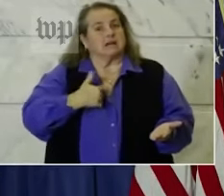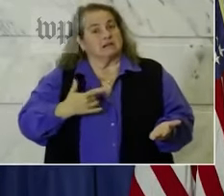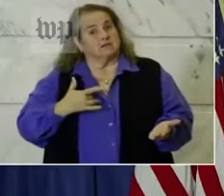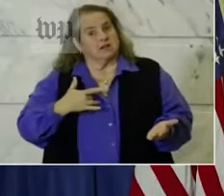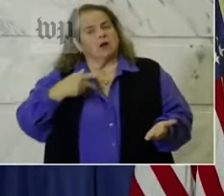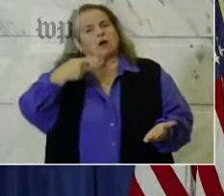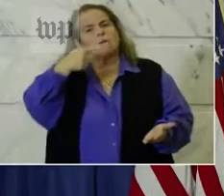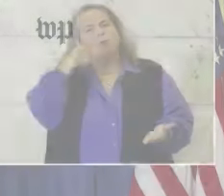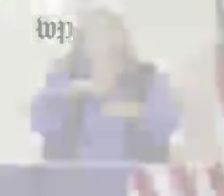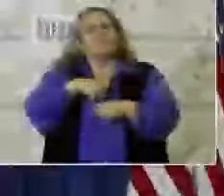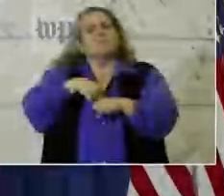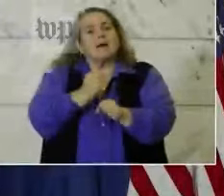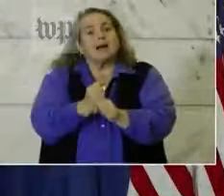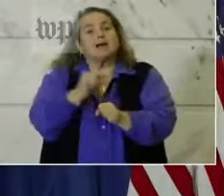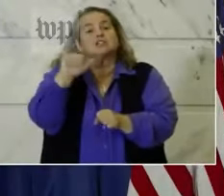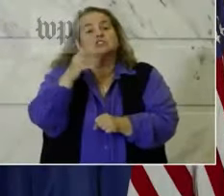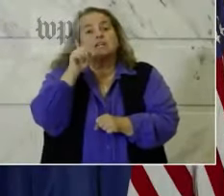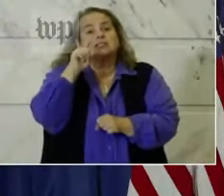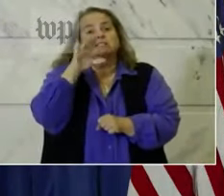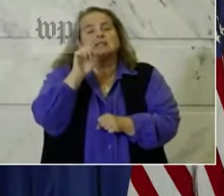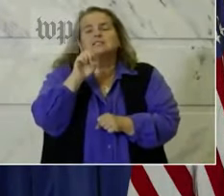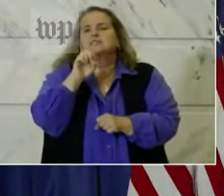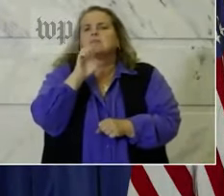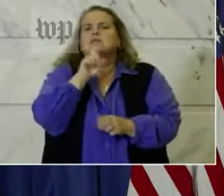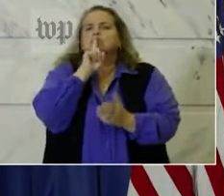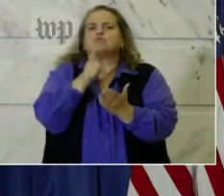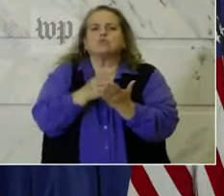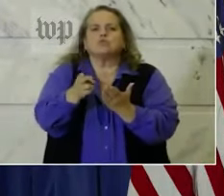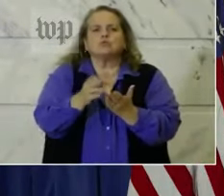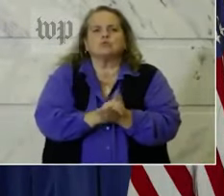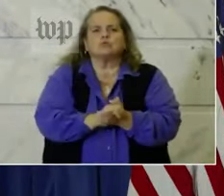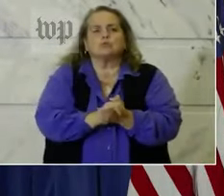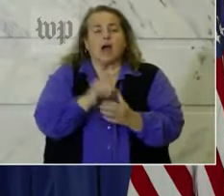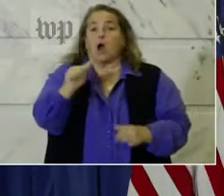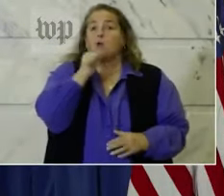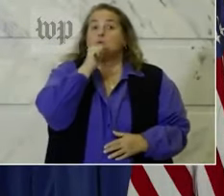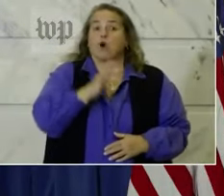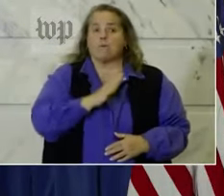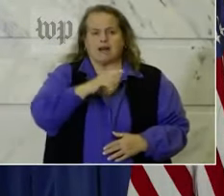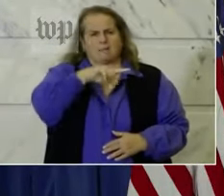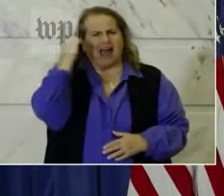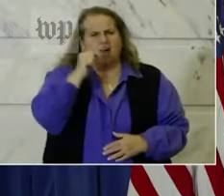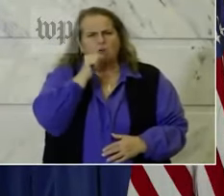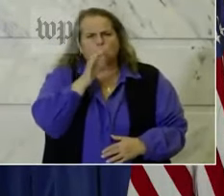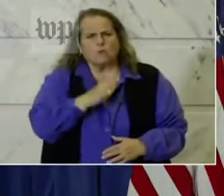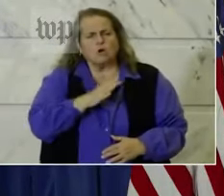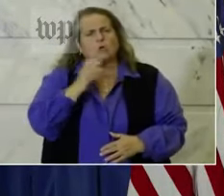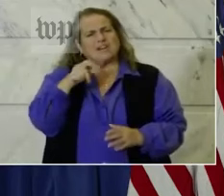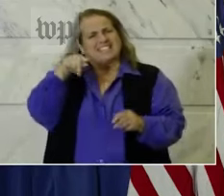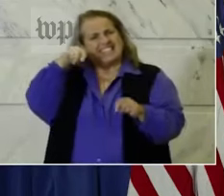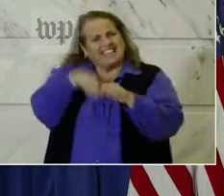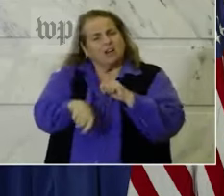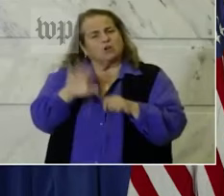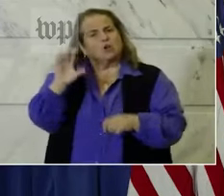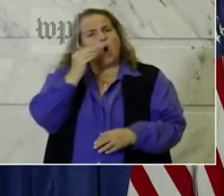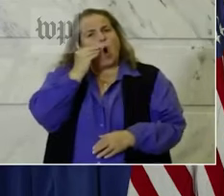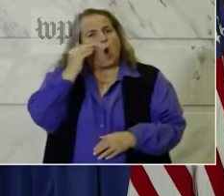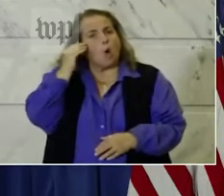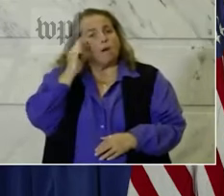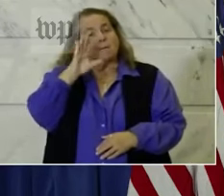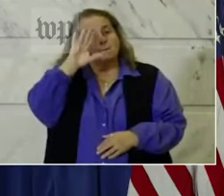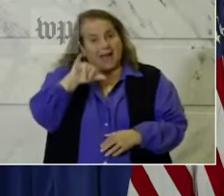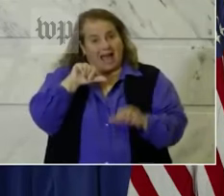this information. A woman, black woman, was killed in her home by the agency paid for to protect